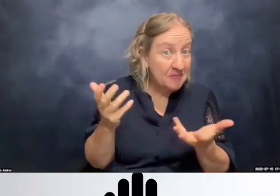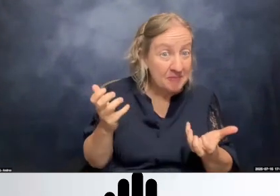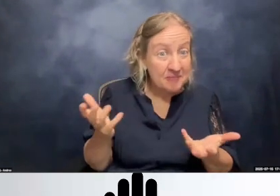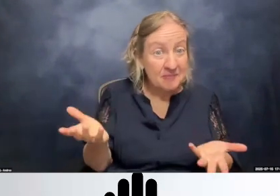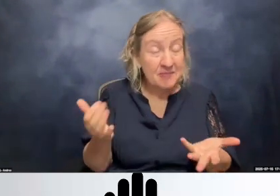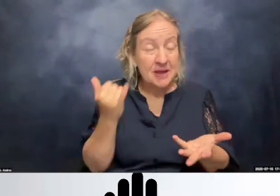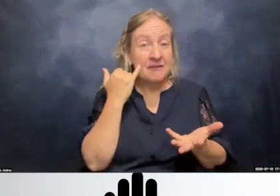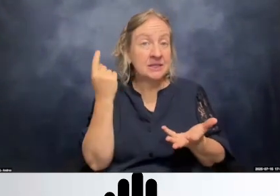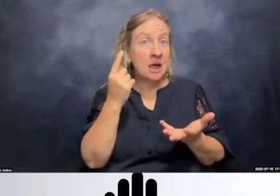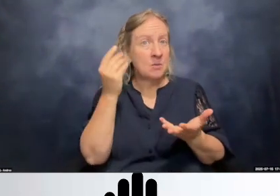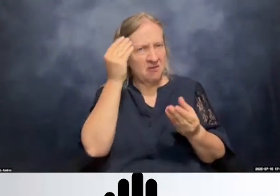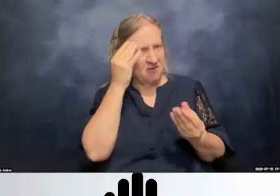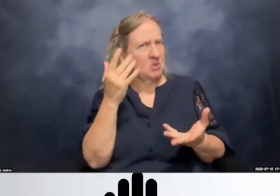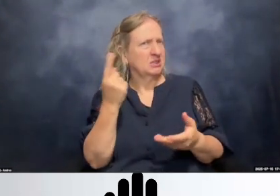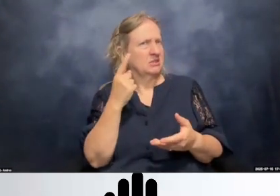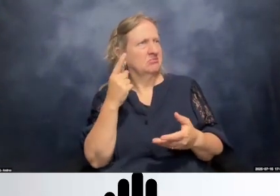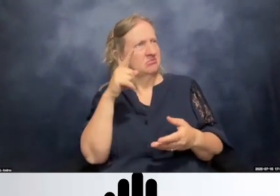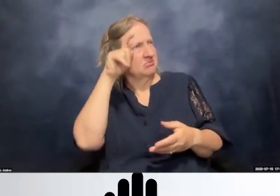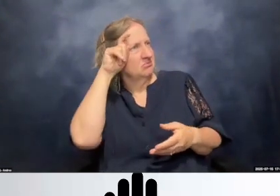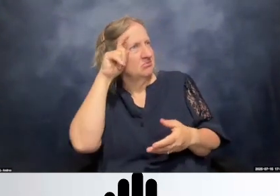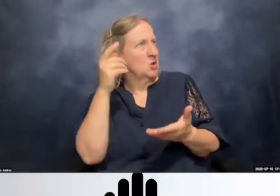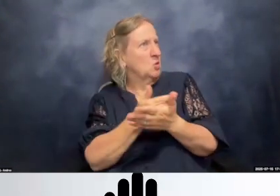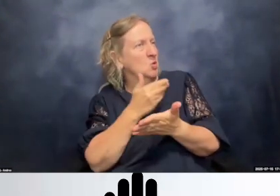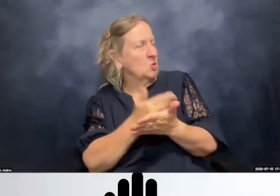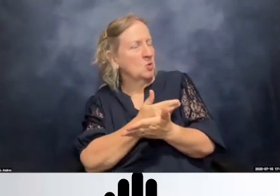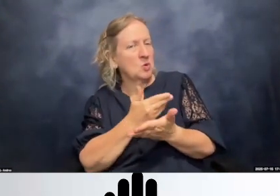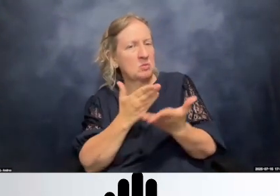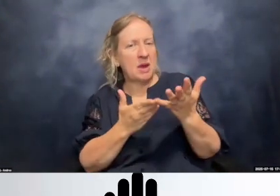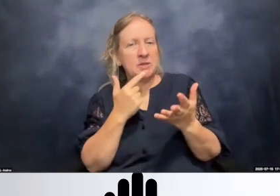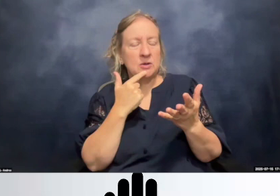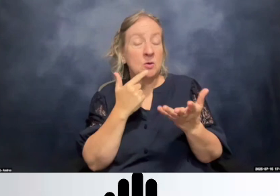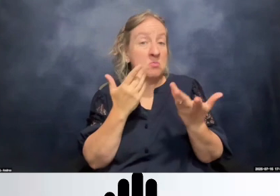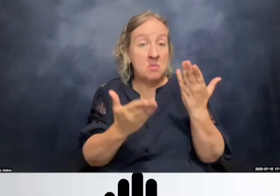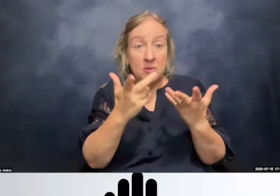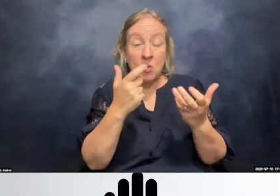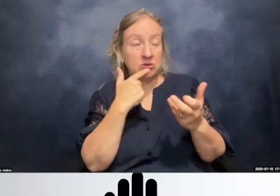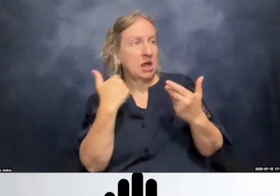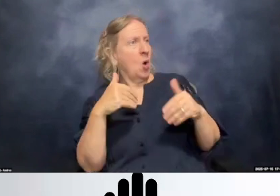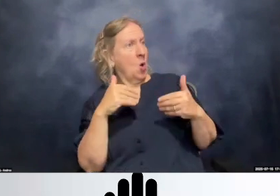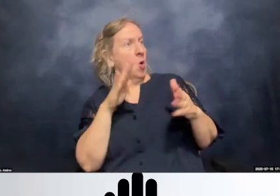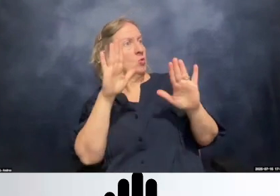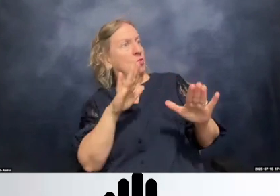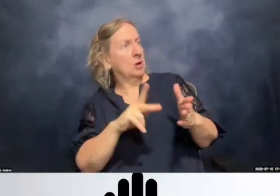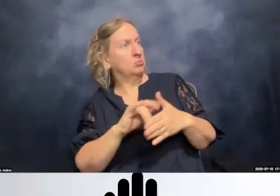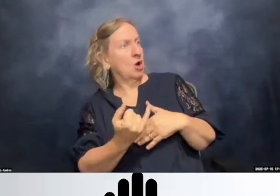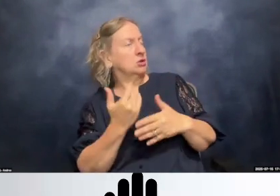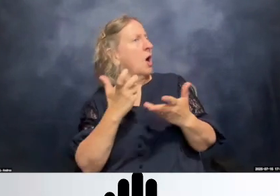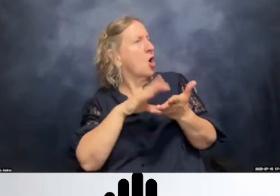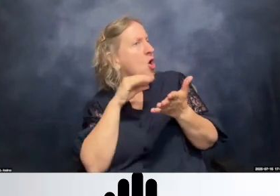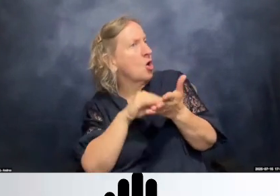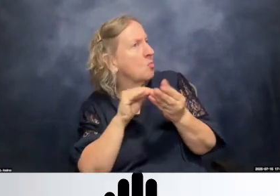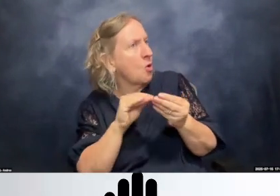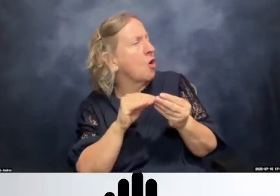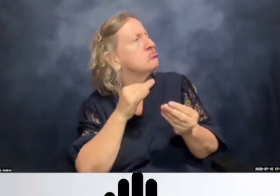any information that's new to you and you'd like to comment and say, this is a great project or program, I'd like to learn more about